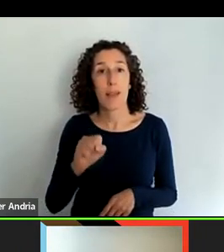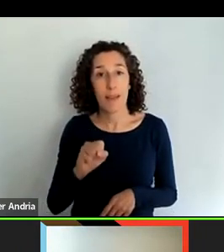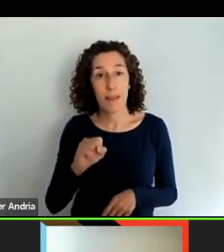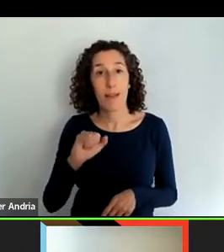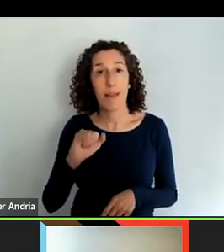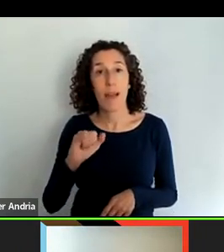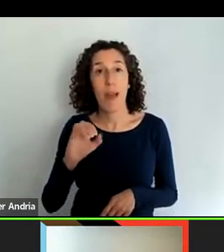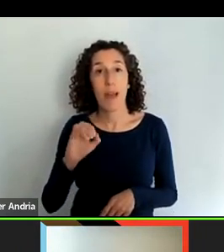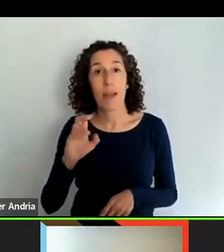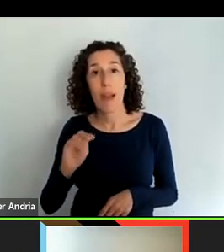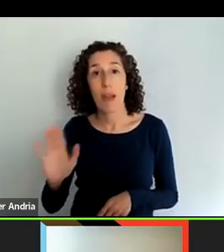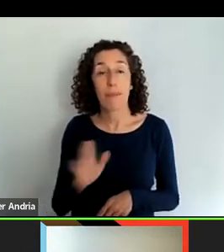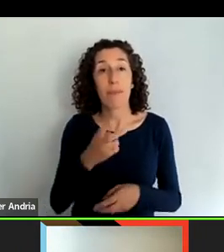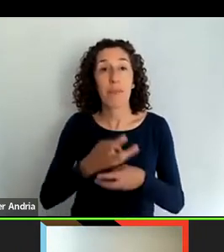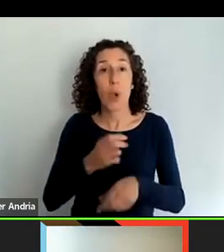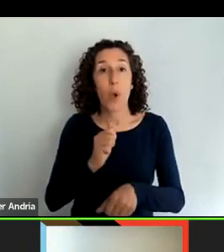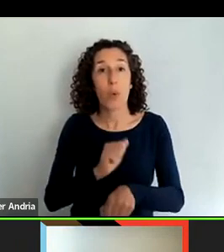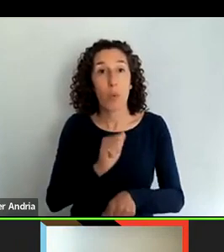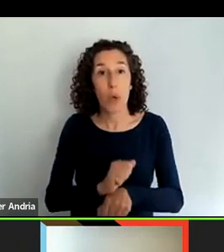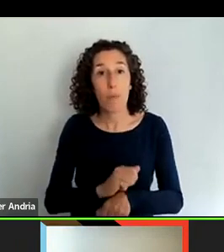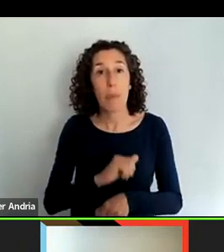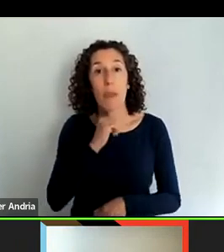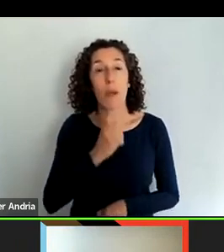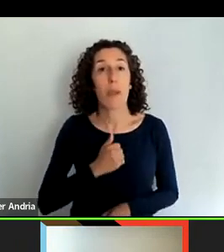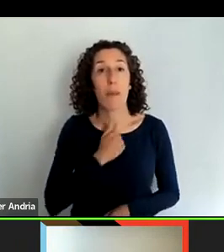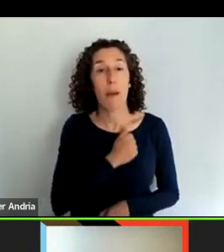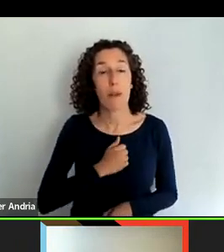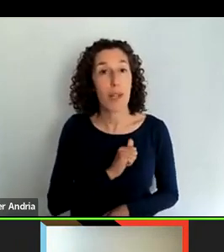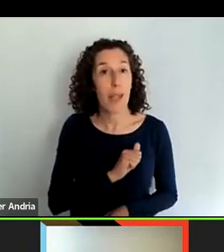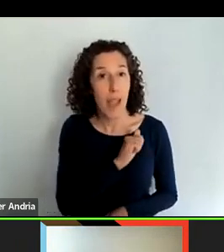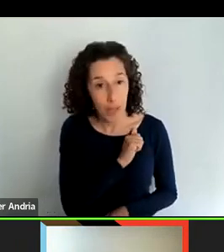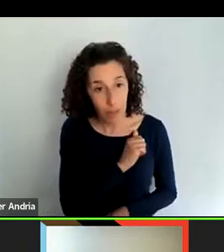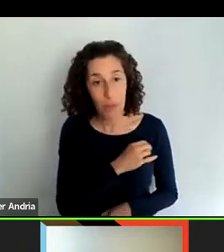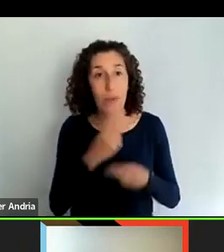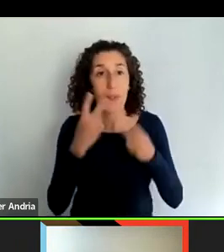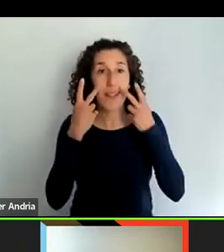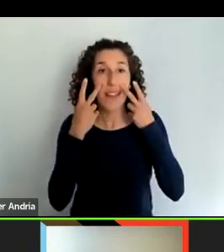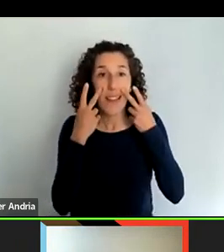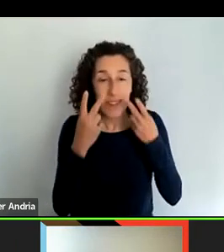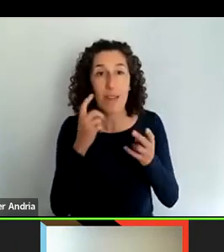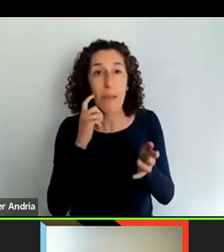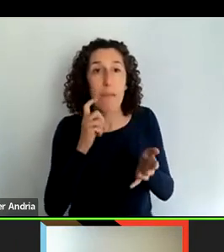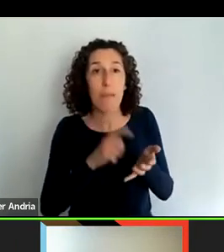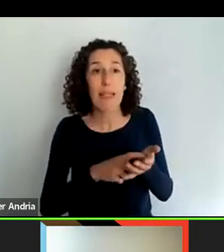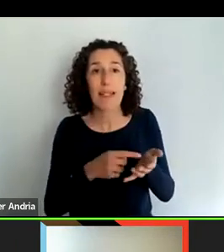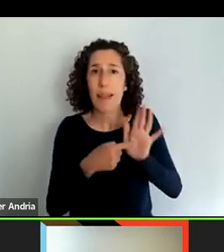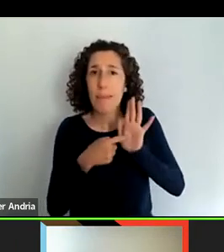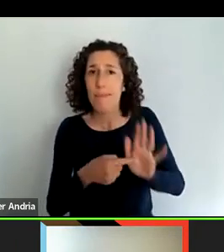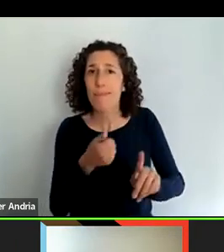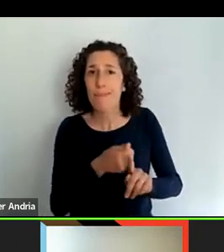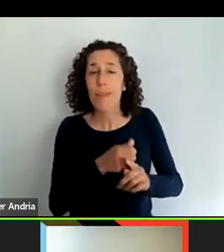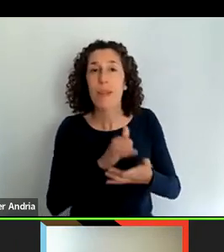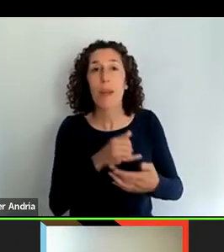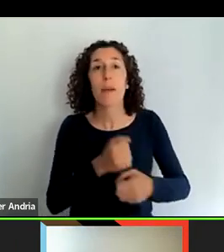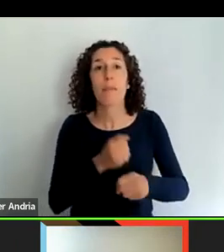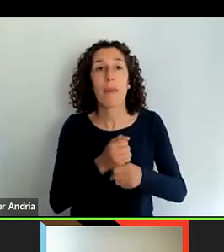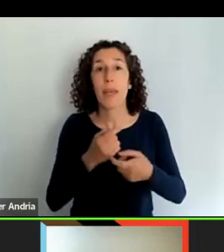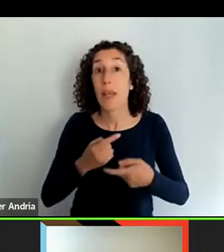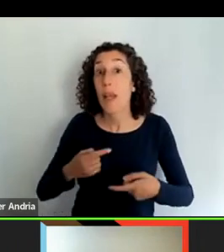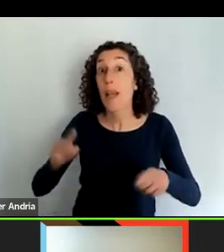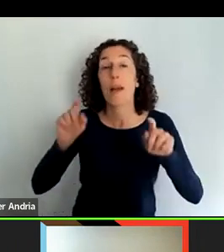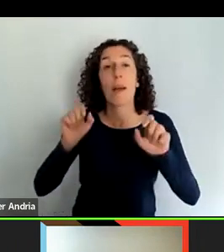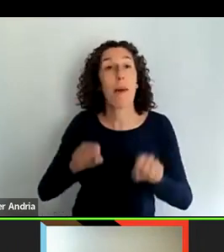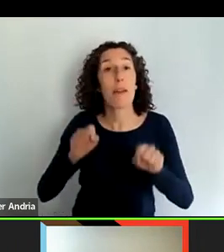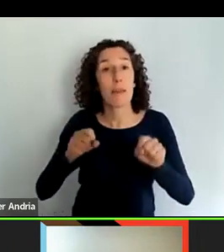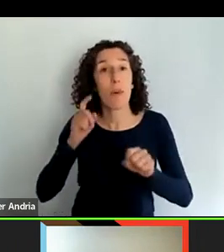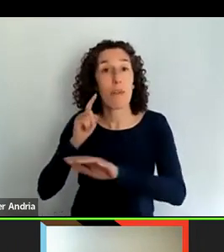their visibility and their unapologetic attitude and way of being that made it possible. And then again, so many transgender